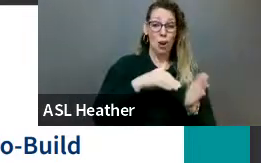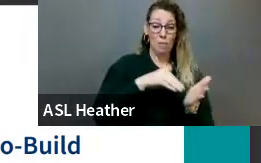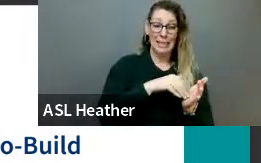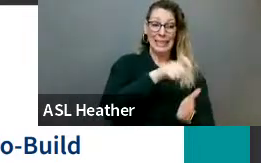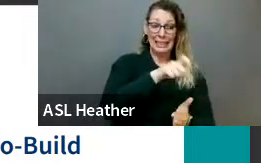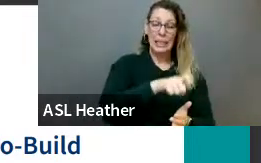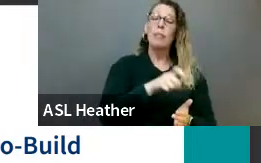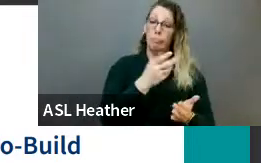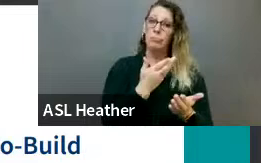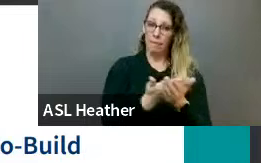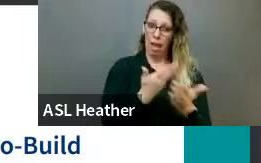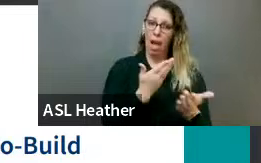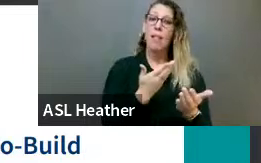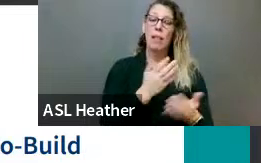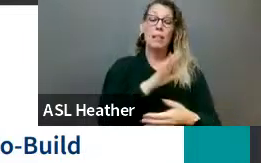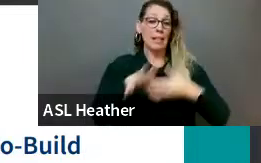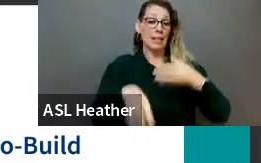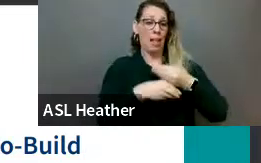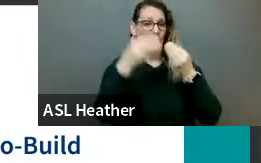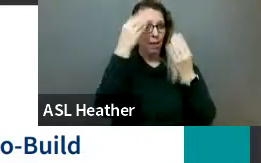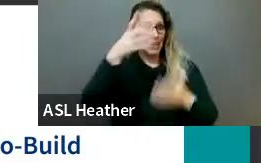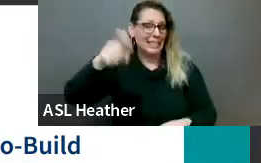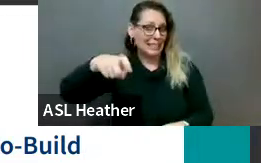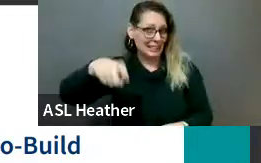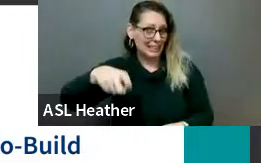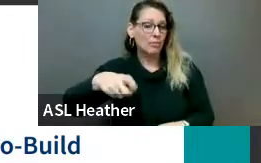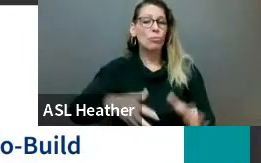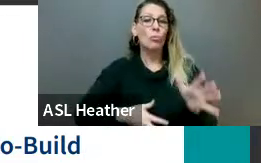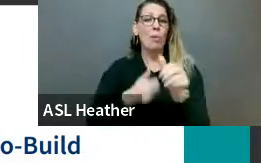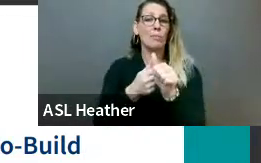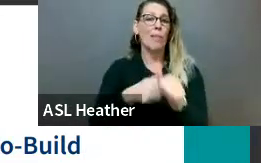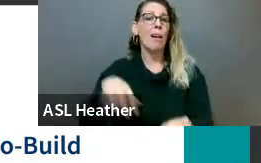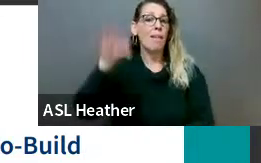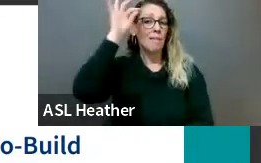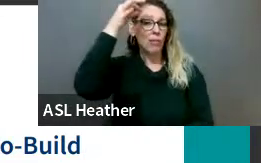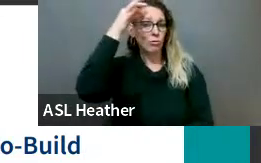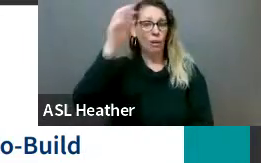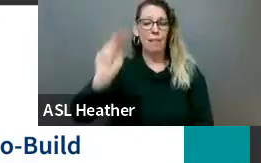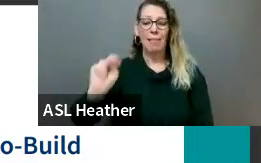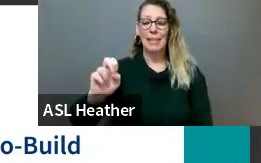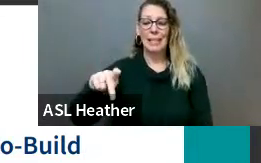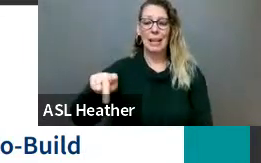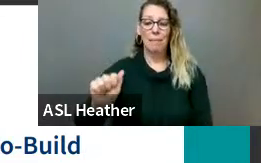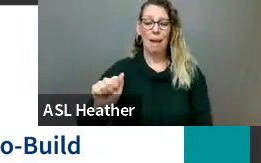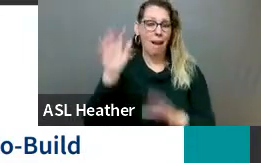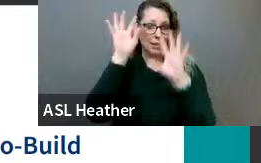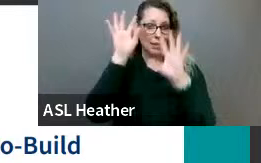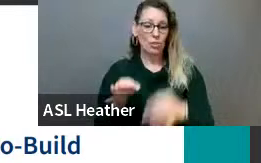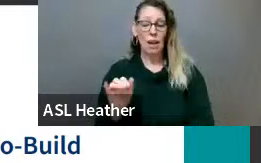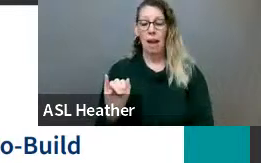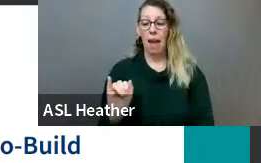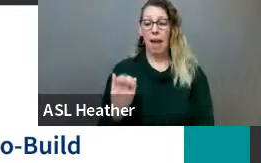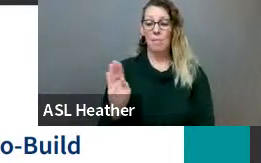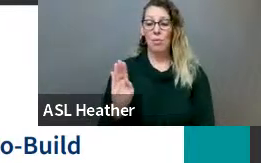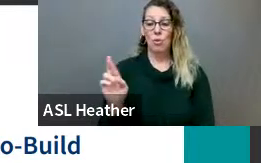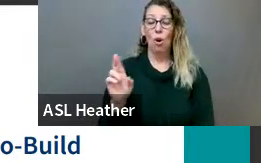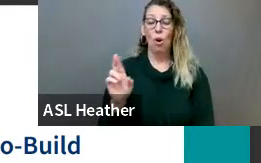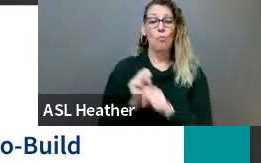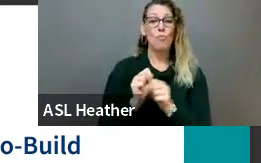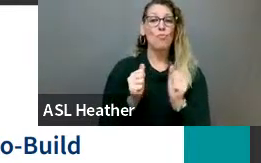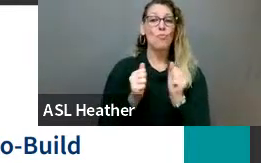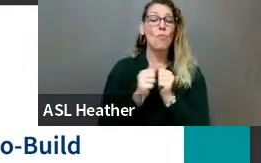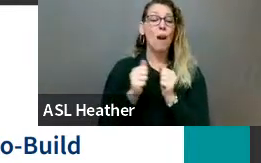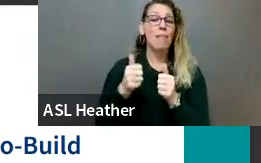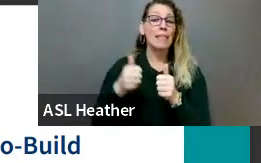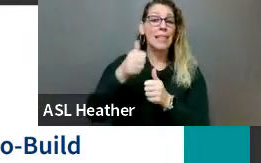and that supplemental information was necessary to update the federal NEPA decision. IBR worked with our executive steering group